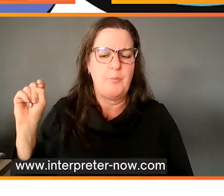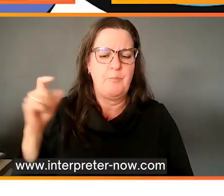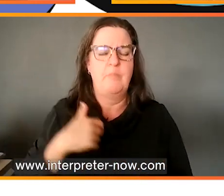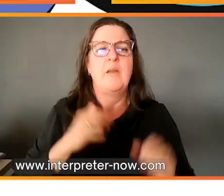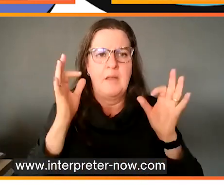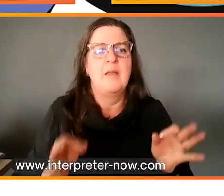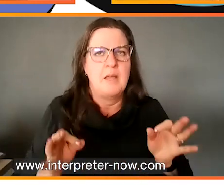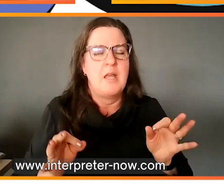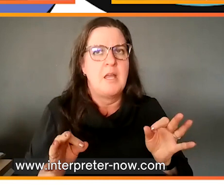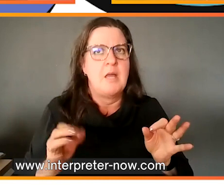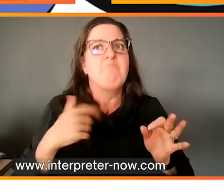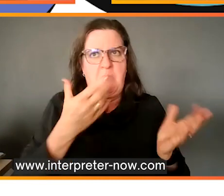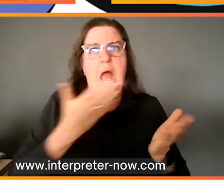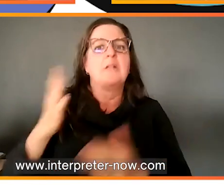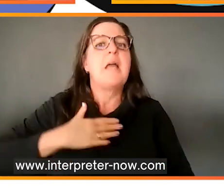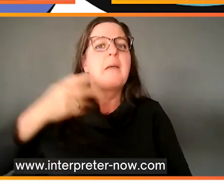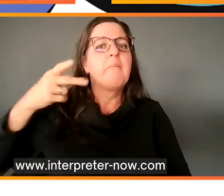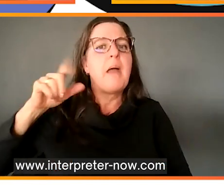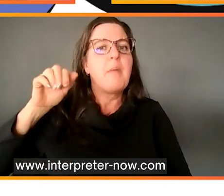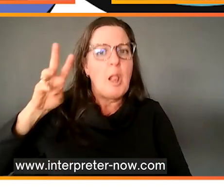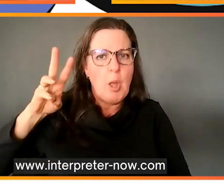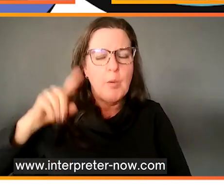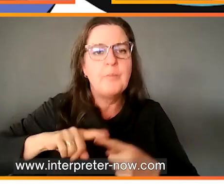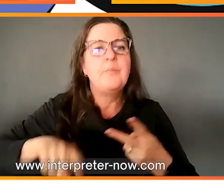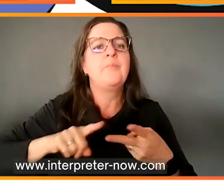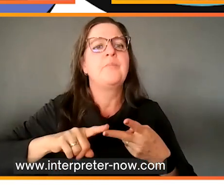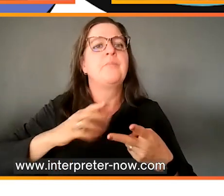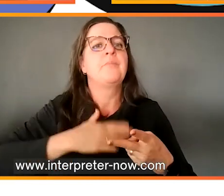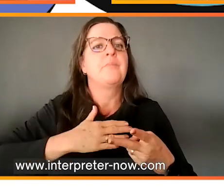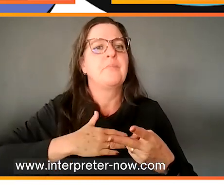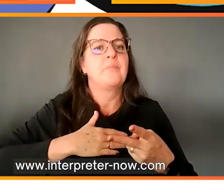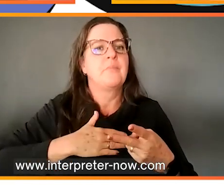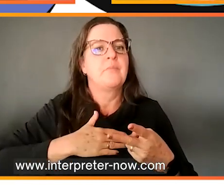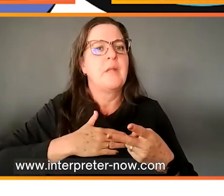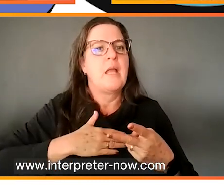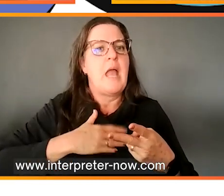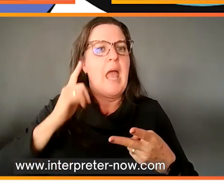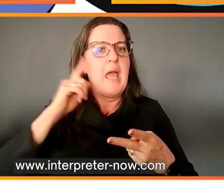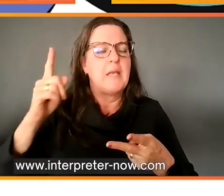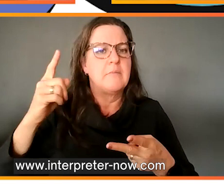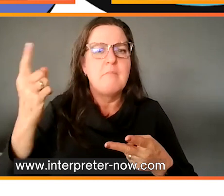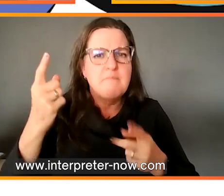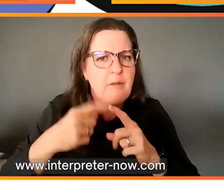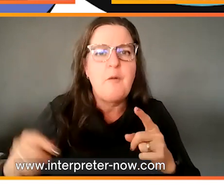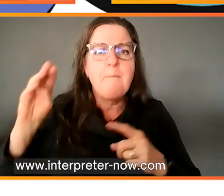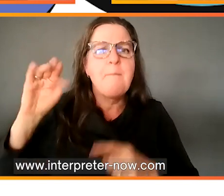door to get to the bathroom. So I decided I'll take my pillow and